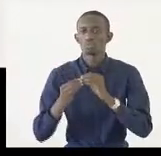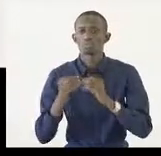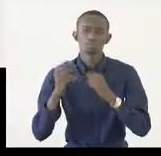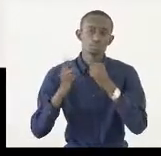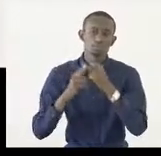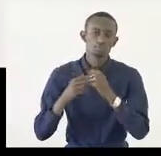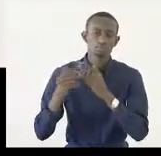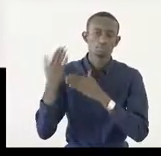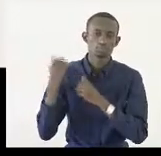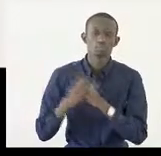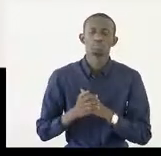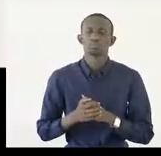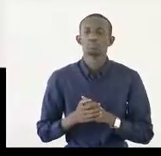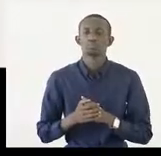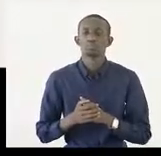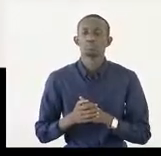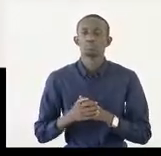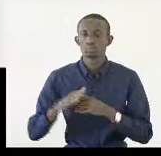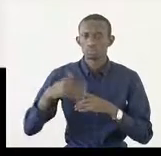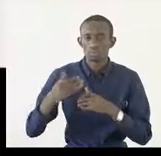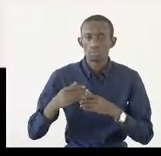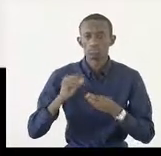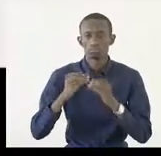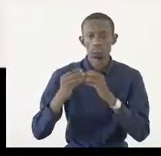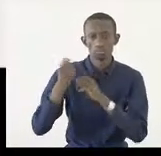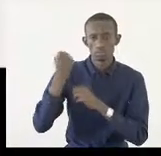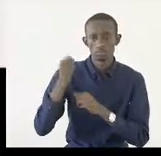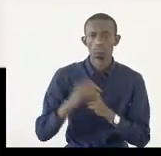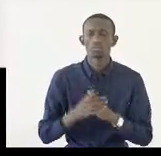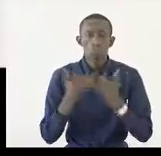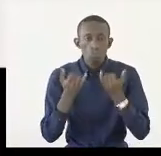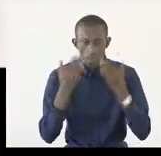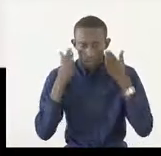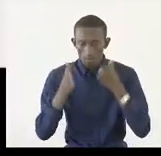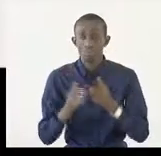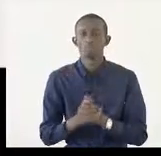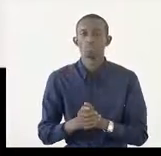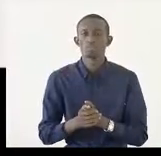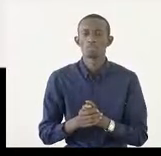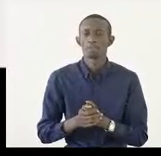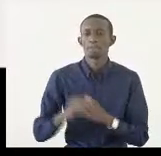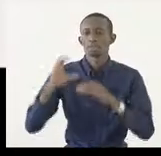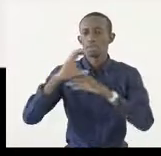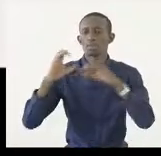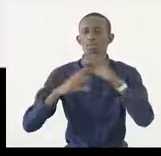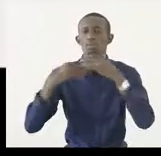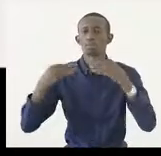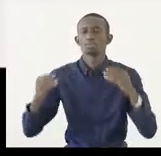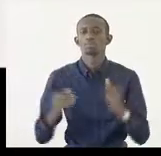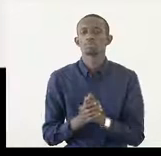in unit 5. And this time around, we're going to look at the chemical properties